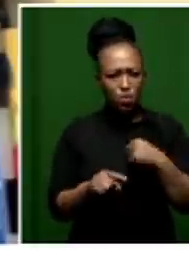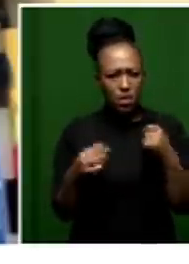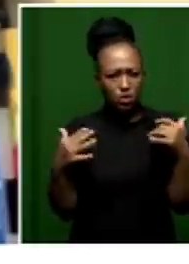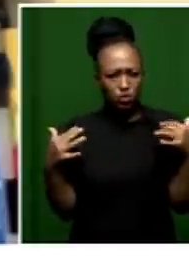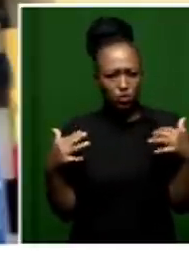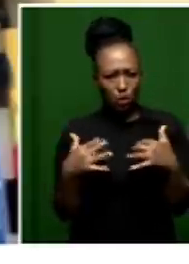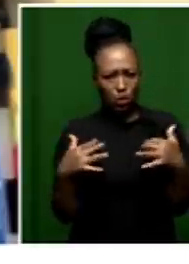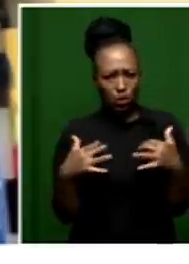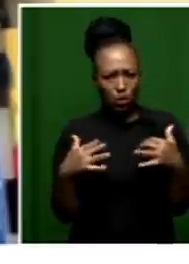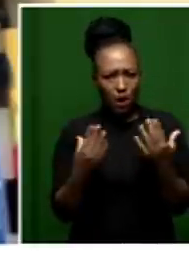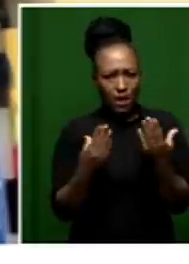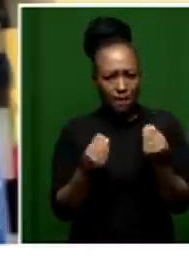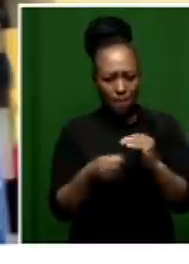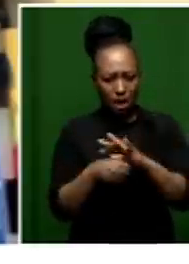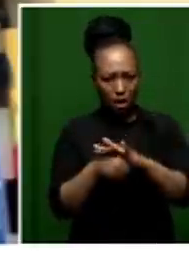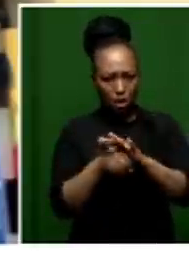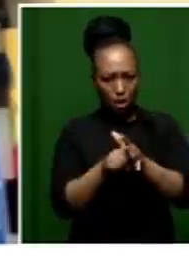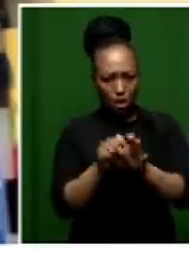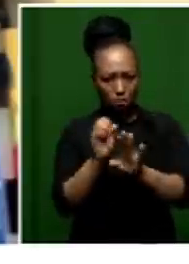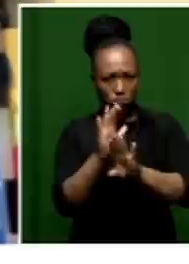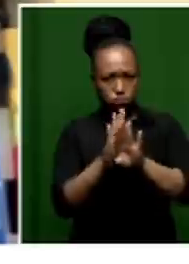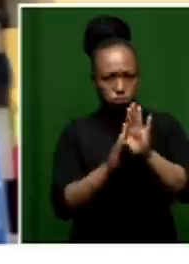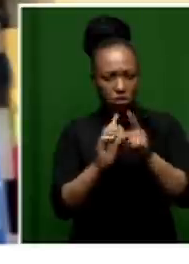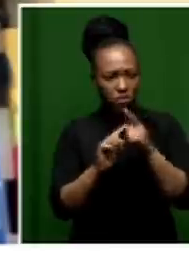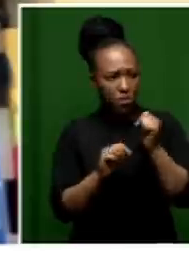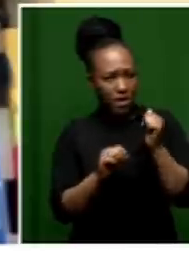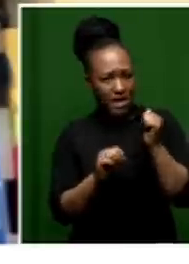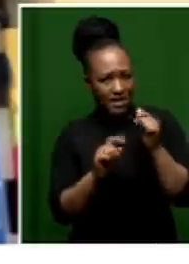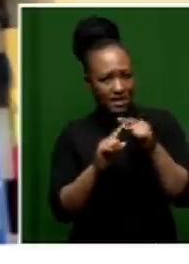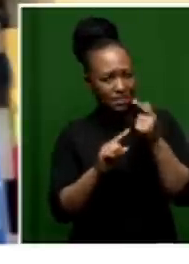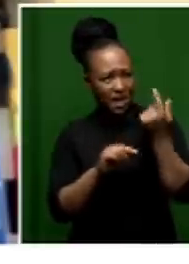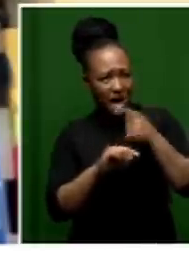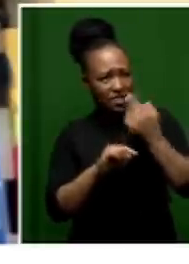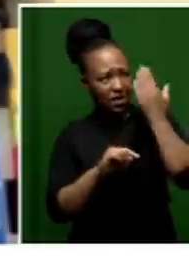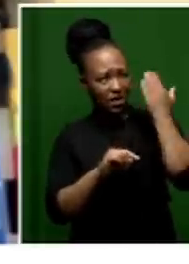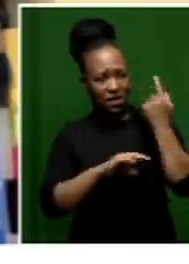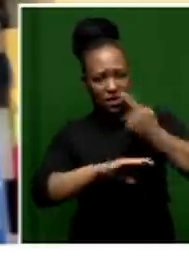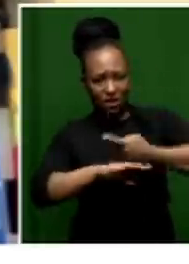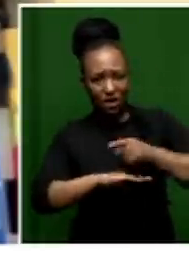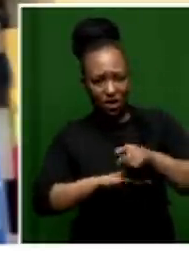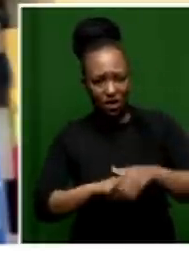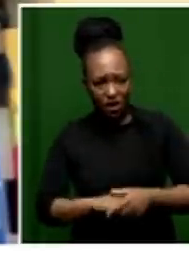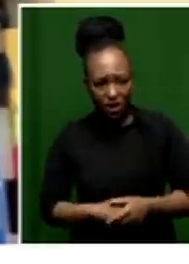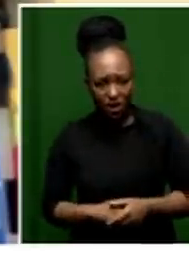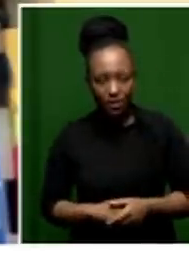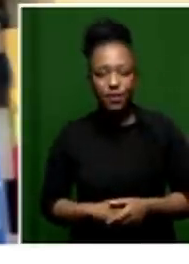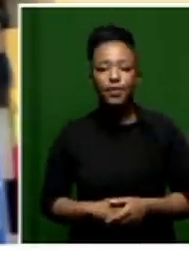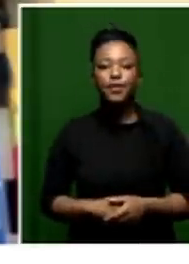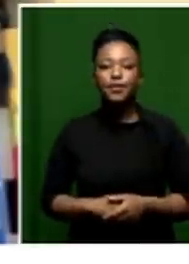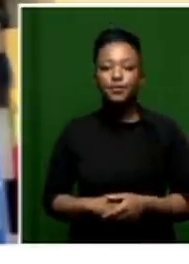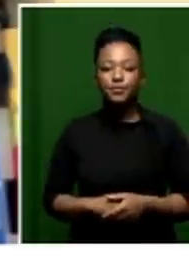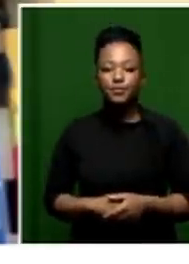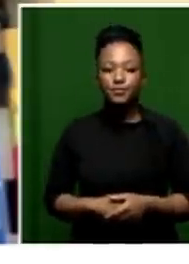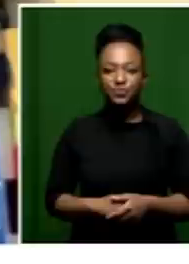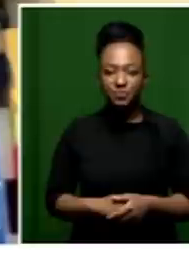the number of infections, how from yesterday, from the day before, the increase, yeah. We also know